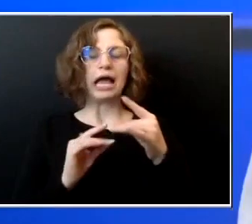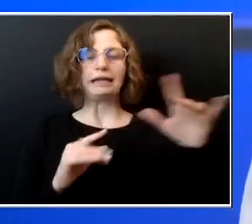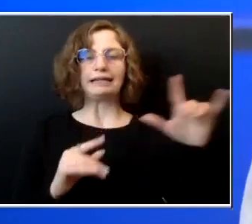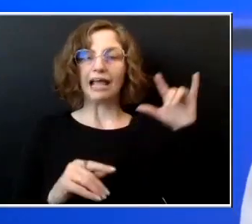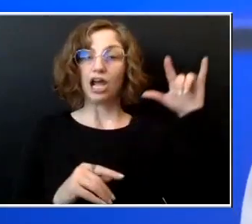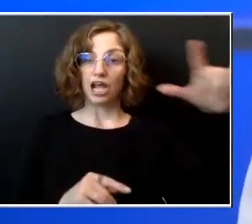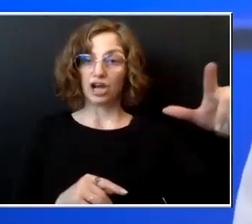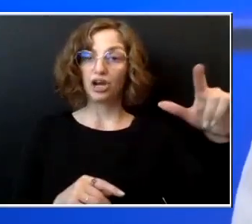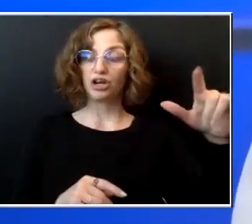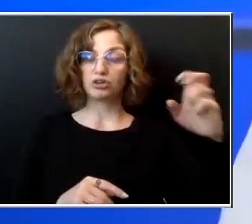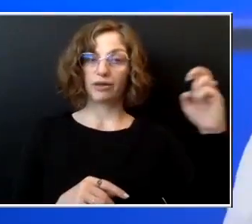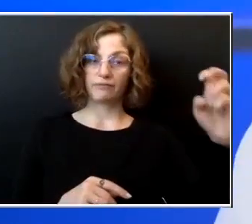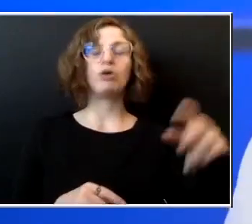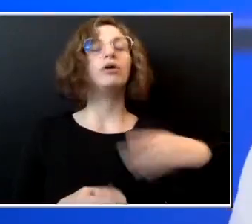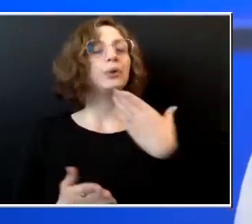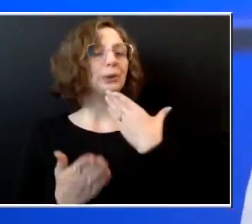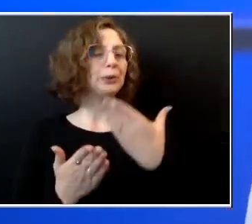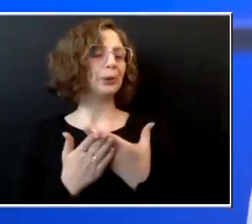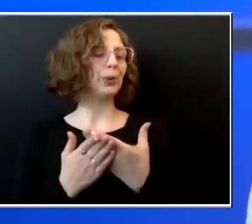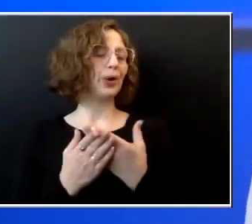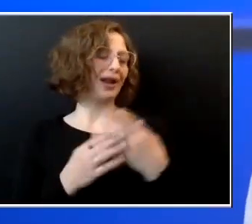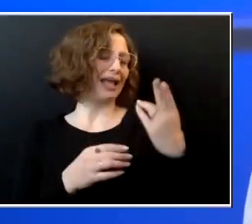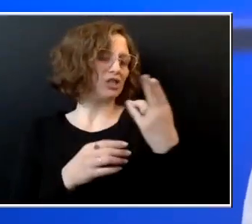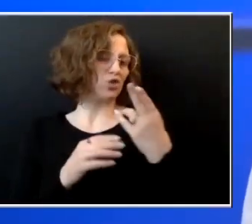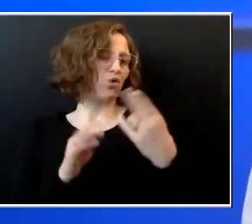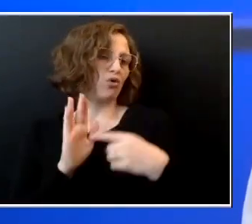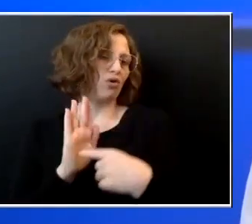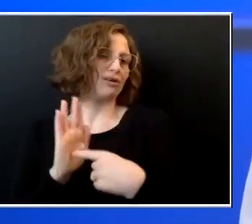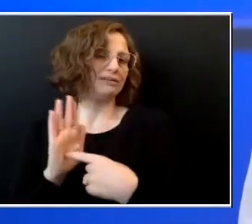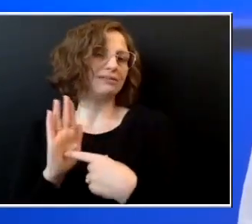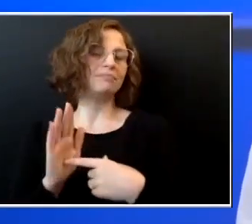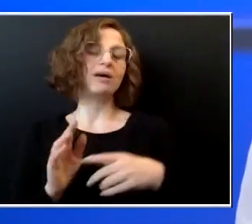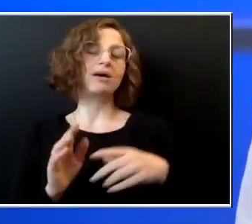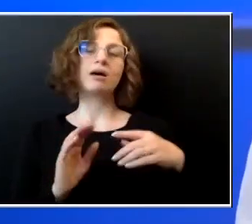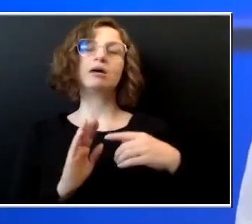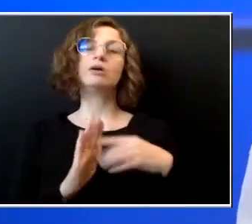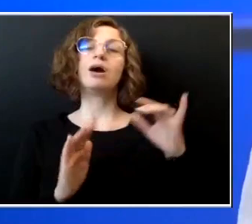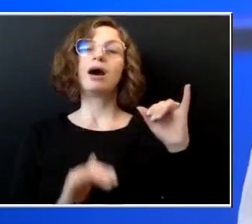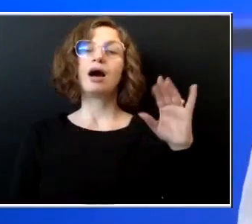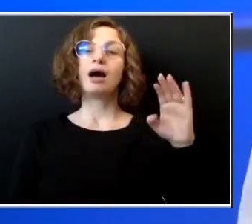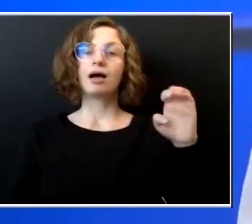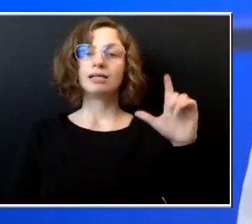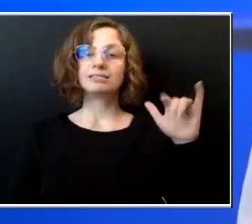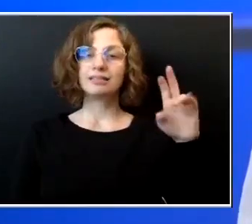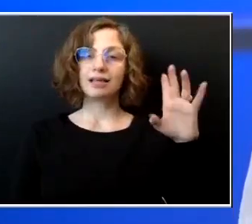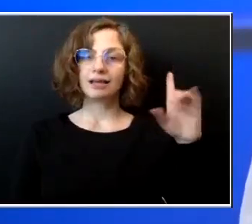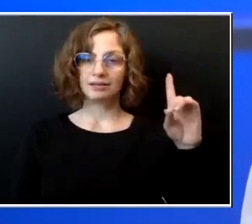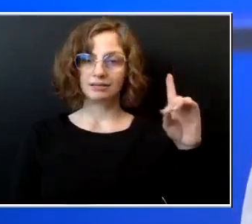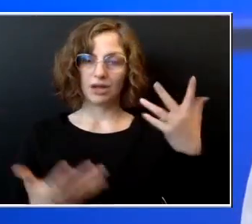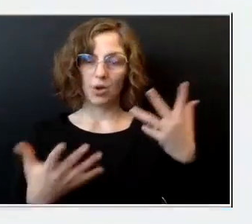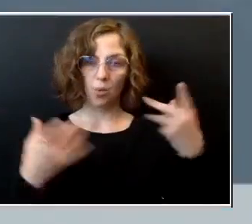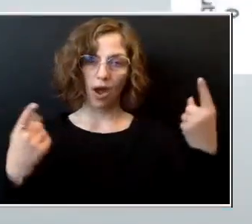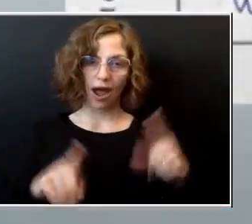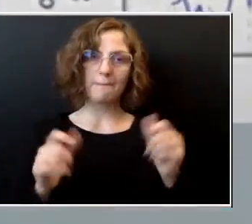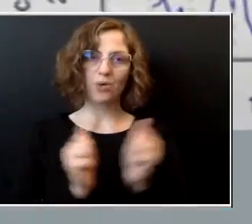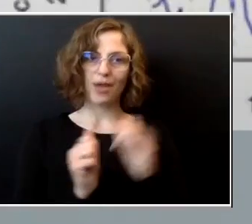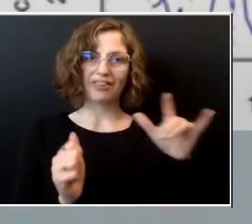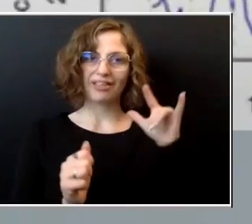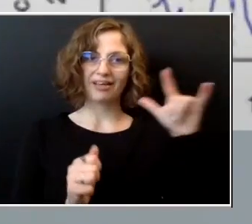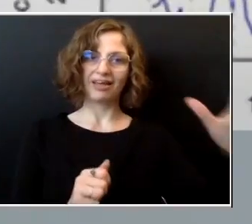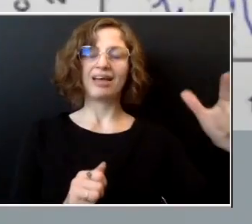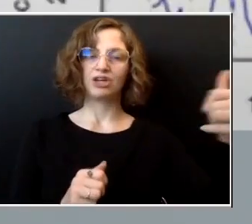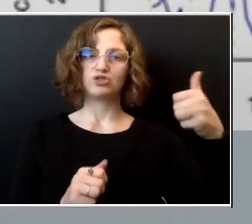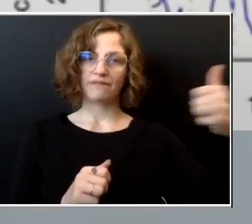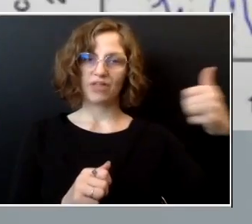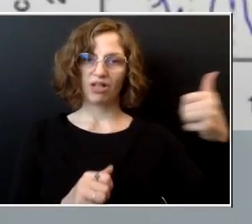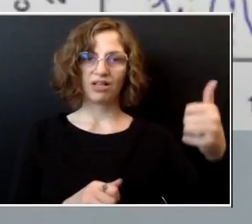earlier in the slide deck that shows Iceland and what happened with air travel in Iceland. If we could show